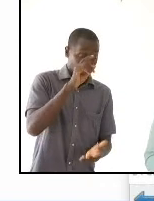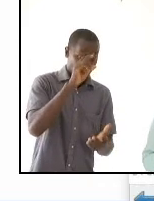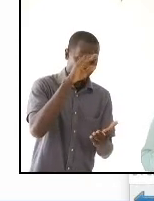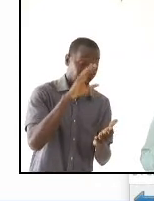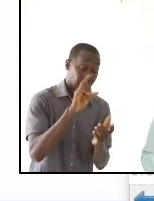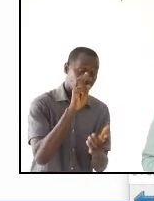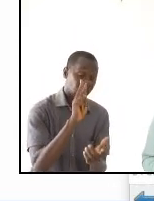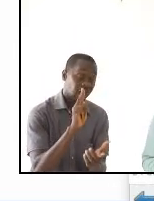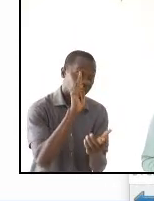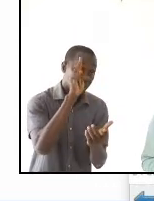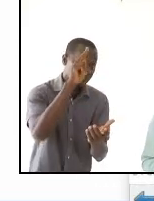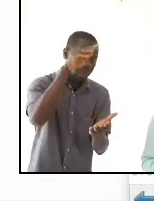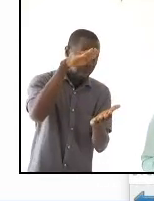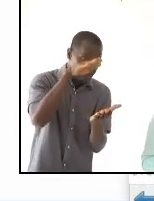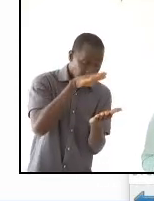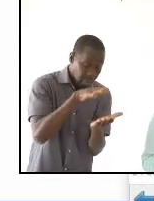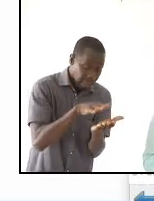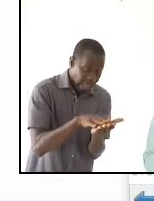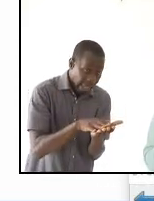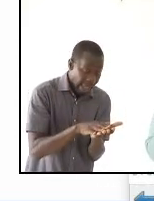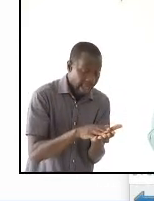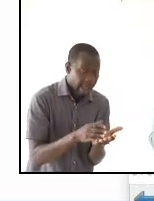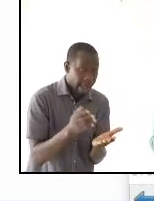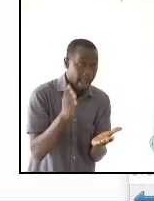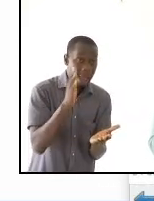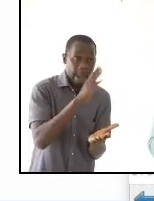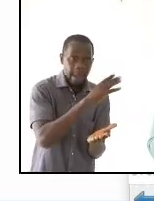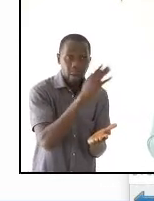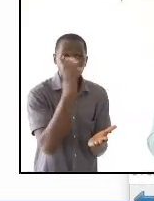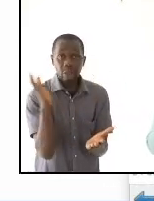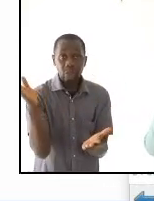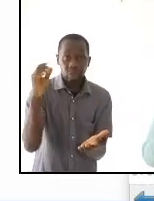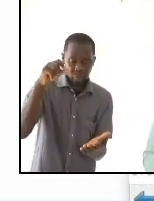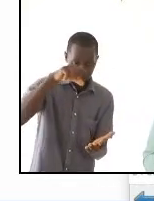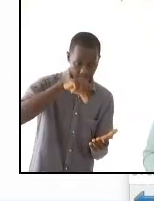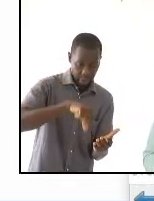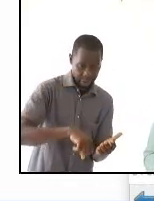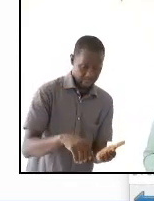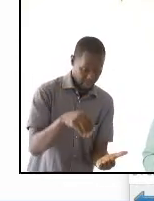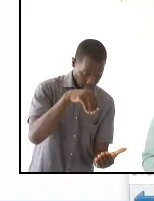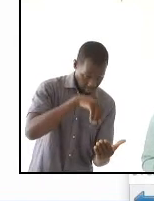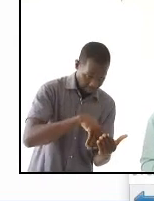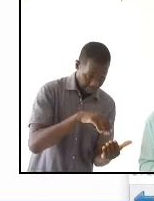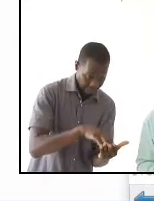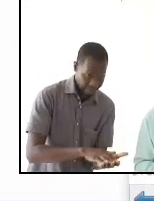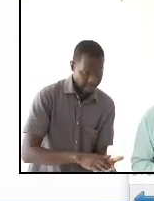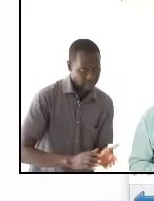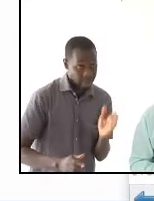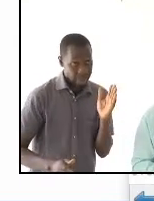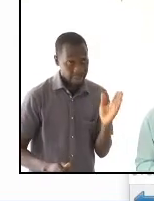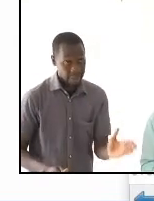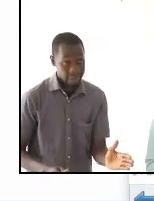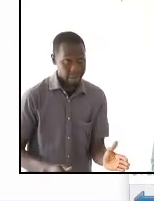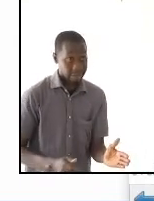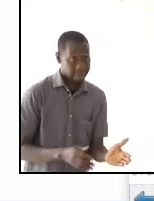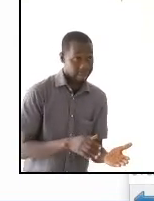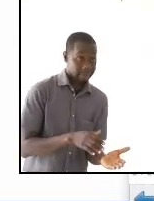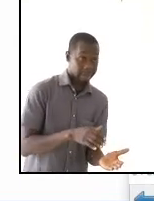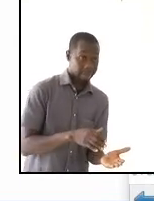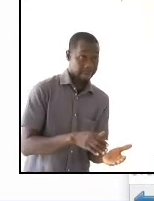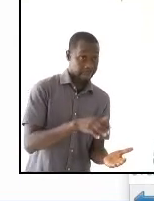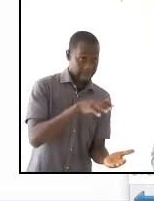volume, you have reduced the air pressure, so air from outside is forced in. While on the left, you